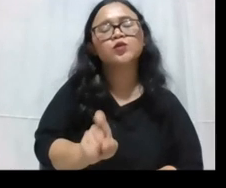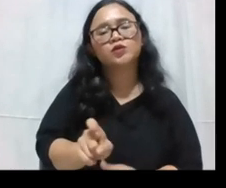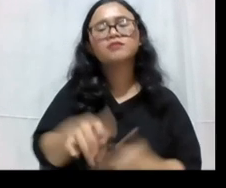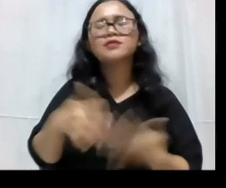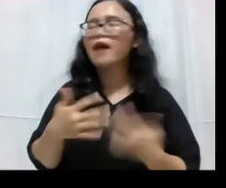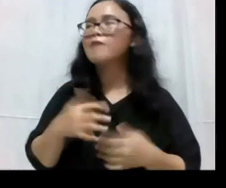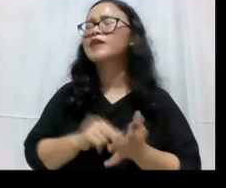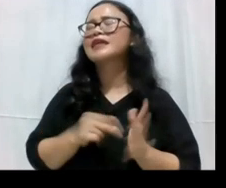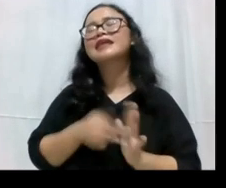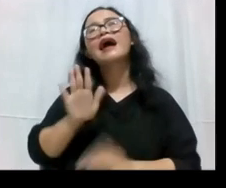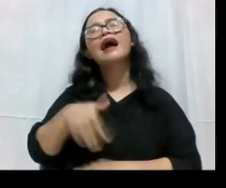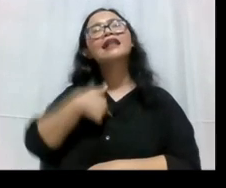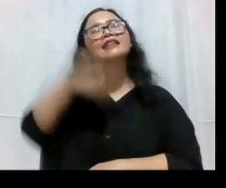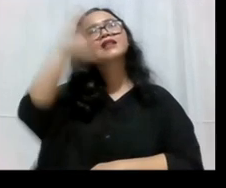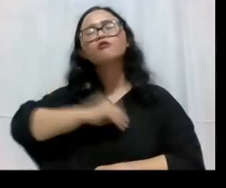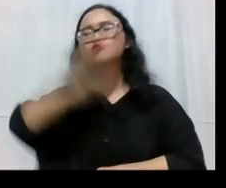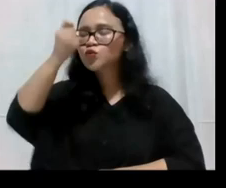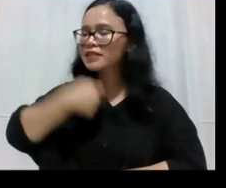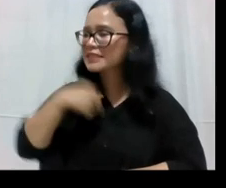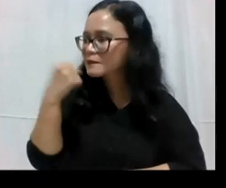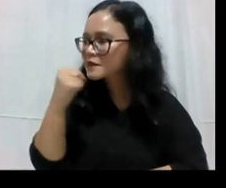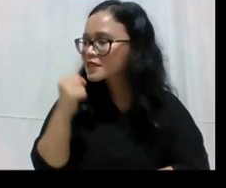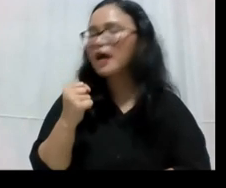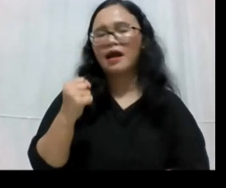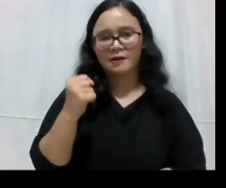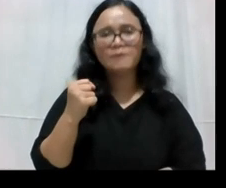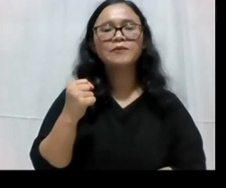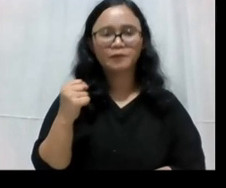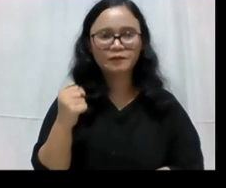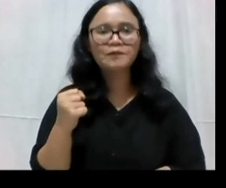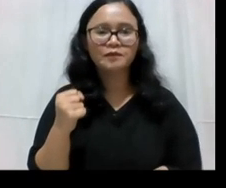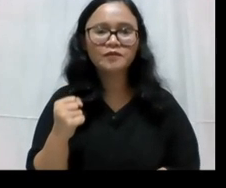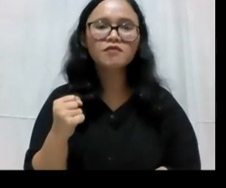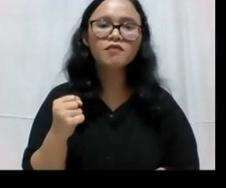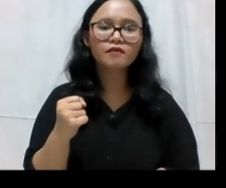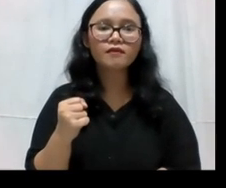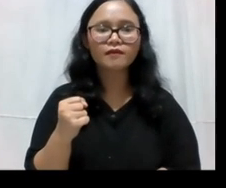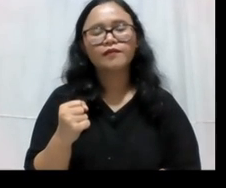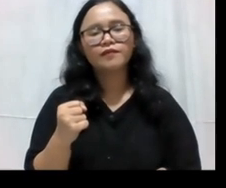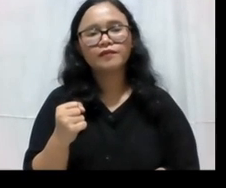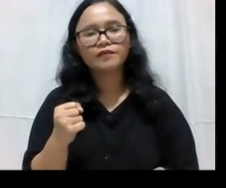I've watched other short documentaries on Chinese streaming site about, because